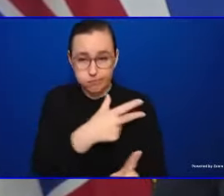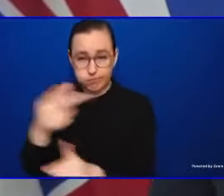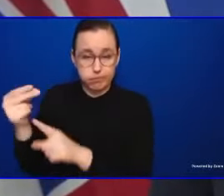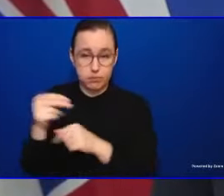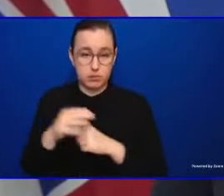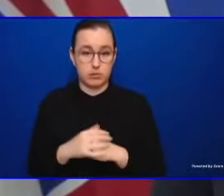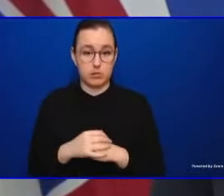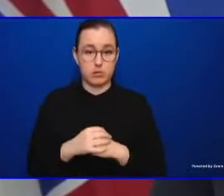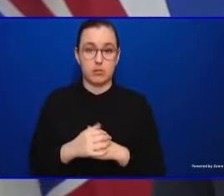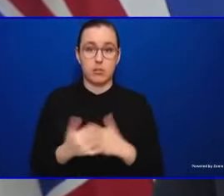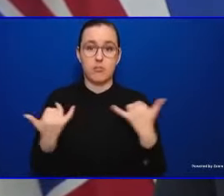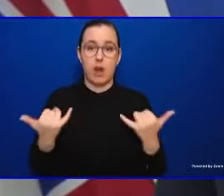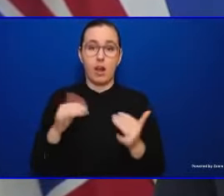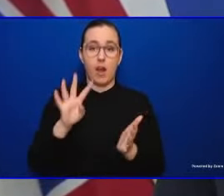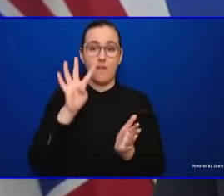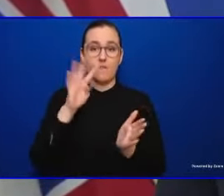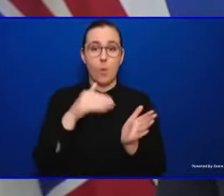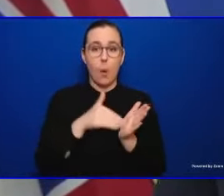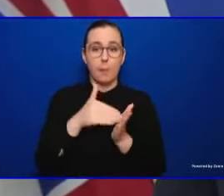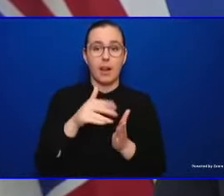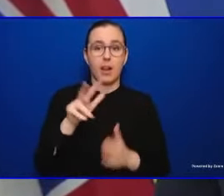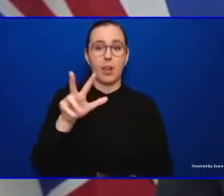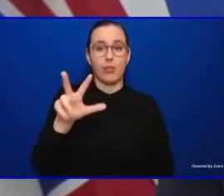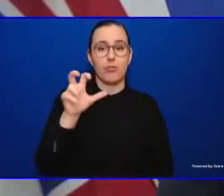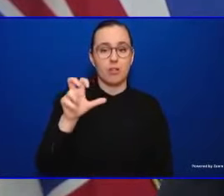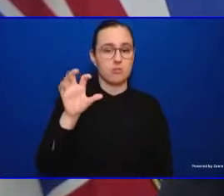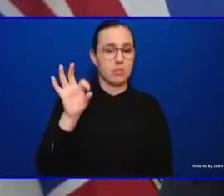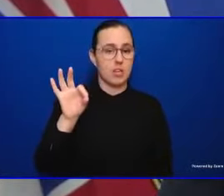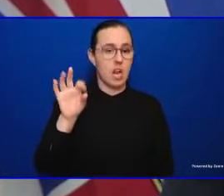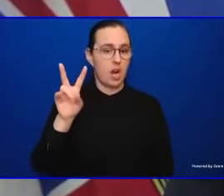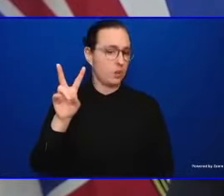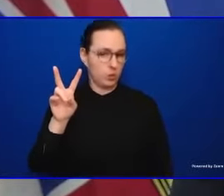4,391,912 first dose immunizations and